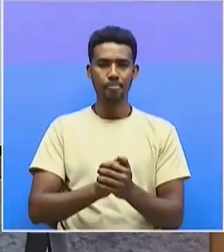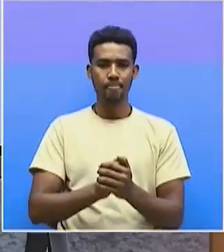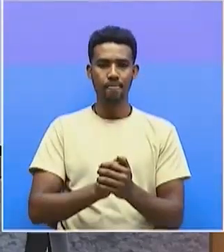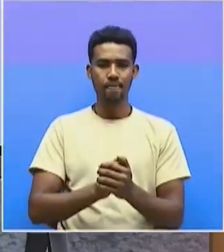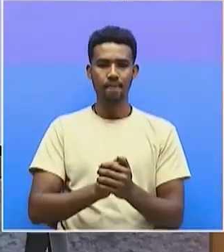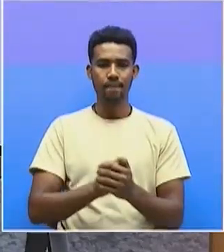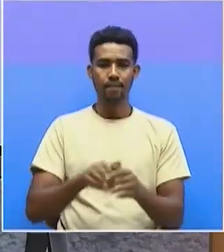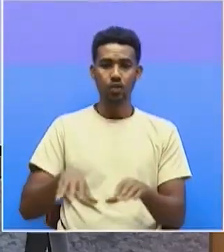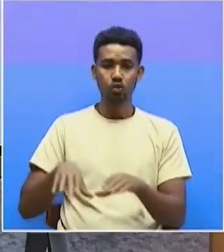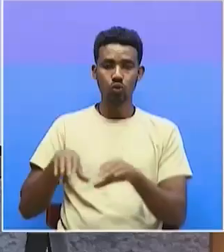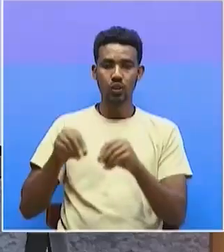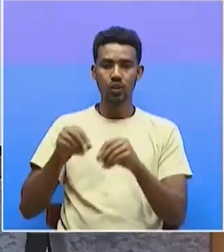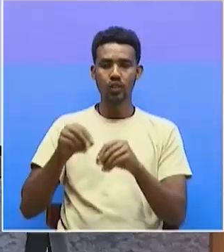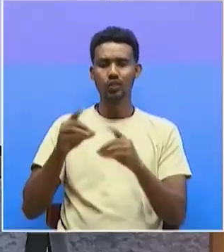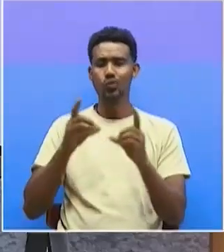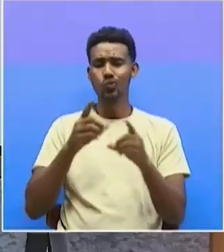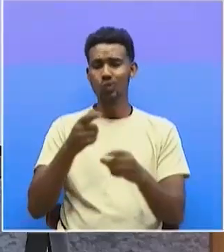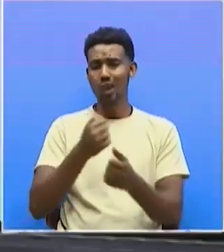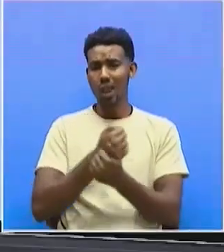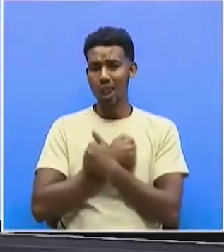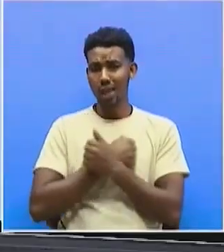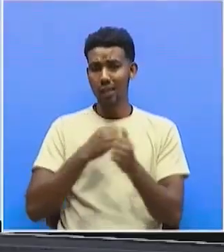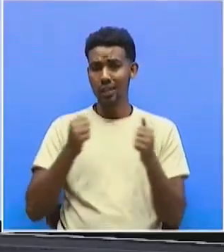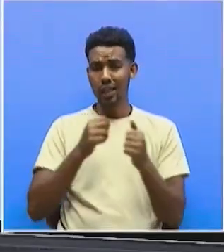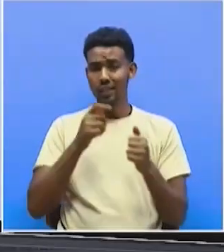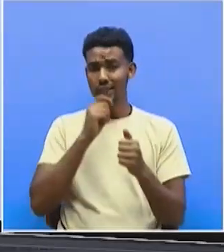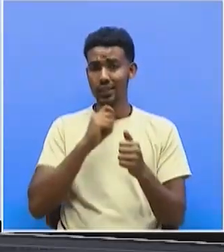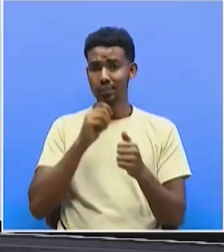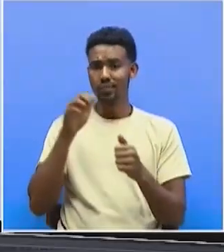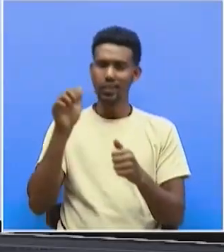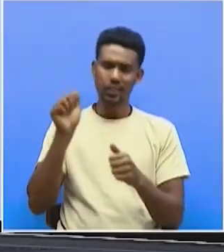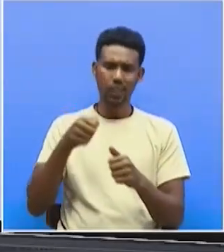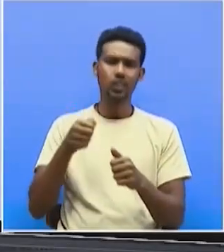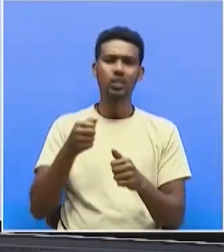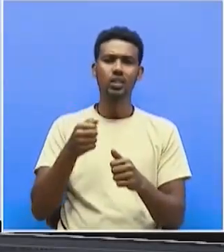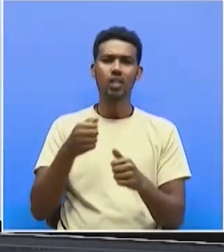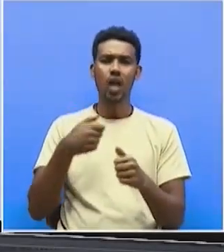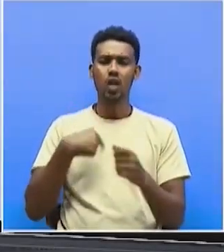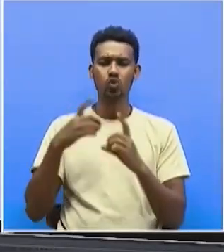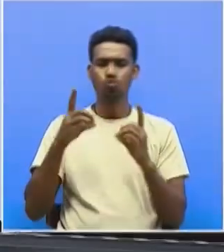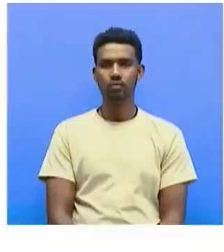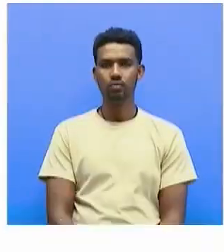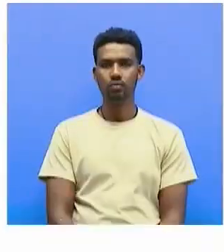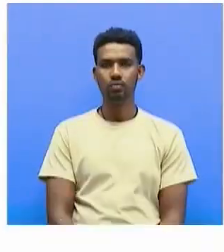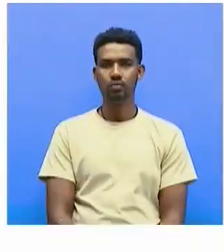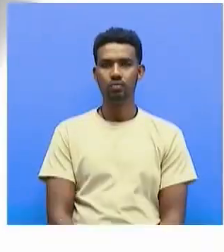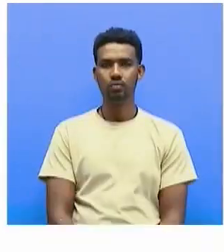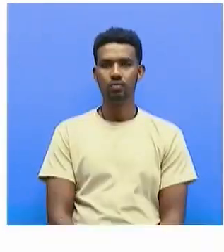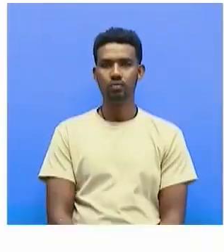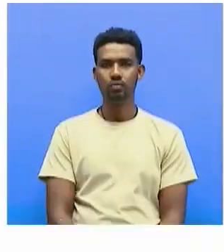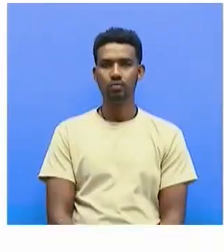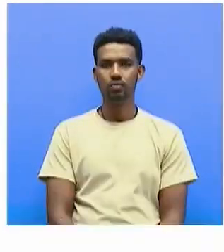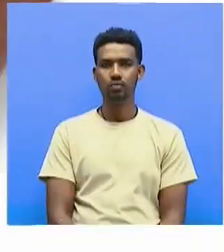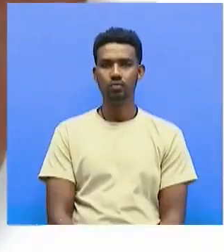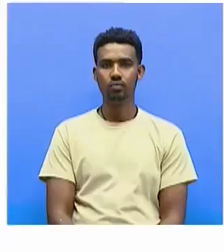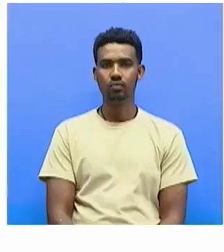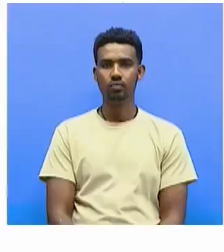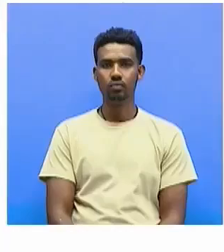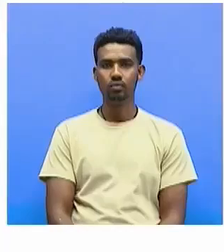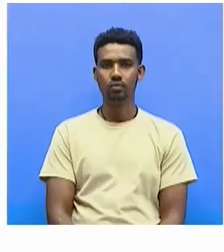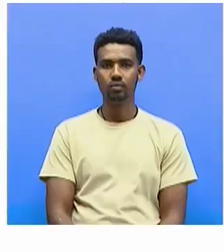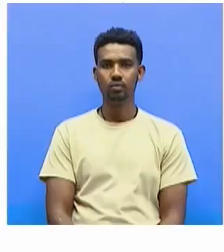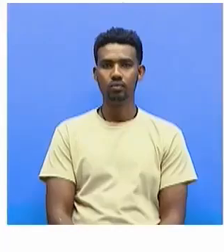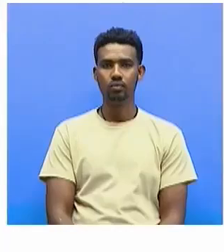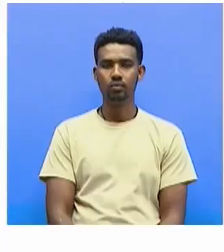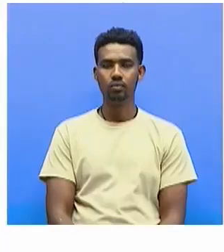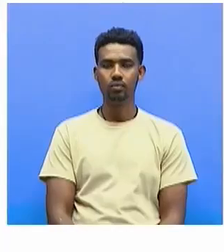is, students, do you like ice cream? Yes, I do. And no, I don't. Let me give you one question. Look,